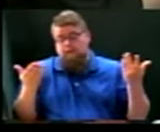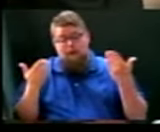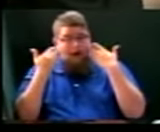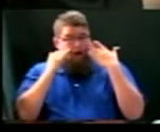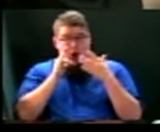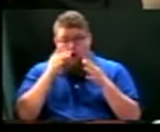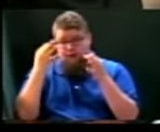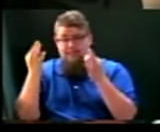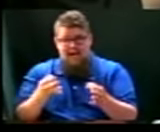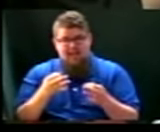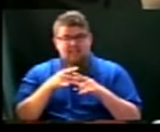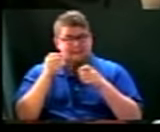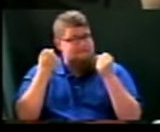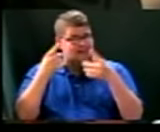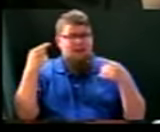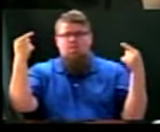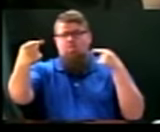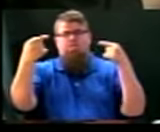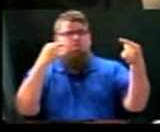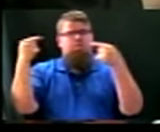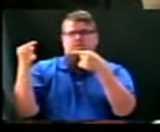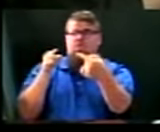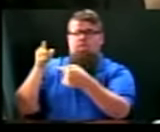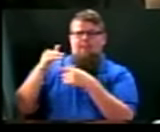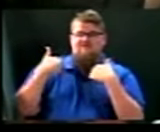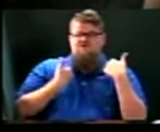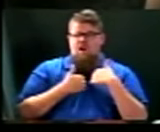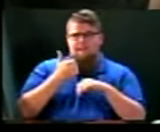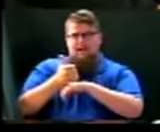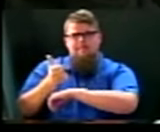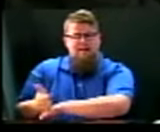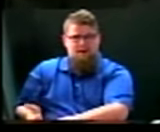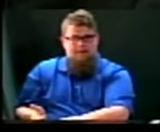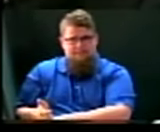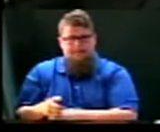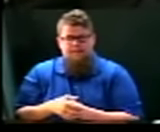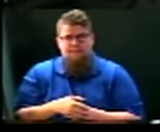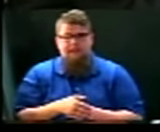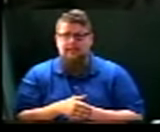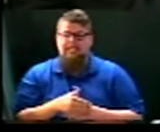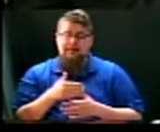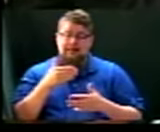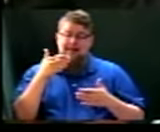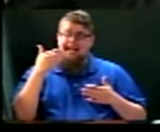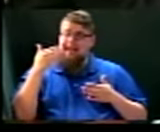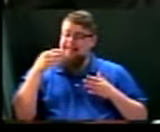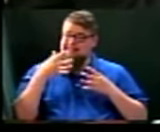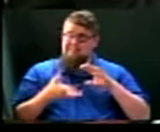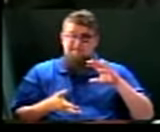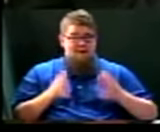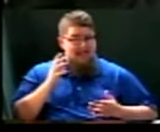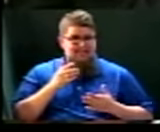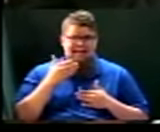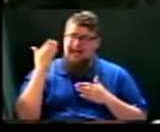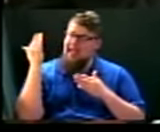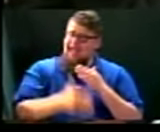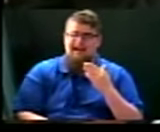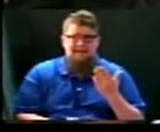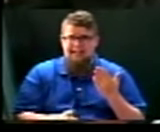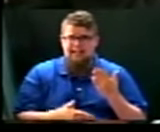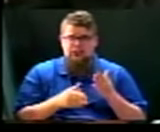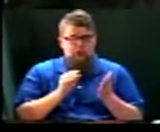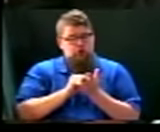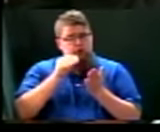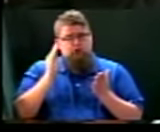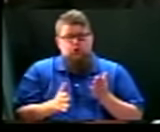plenty of finger pointing going around. End this mess. Student data should never be attached